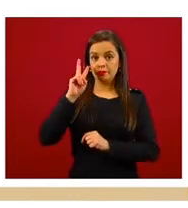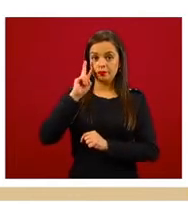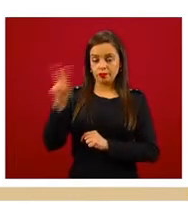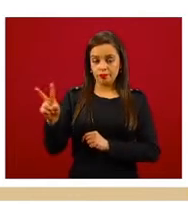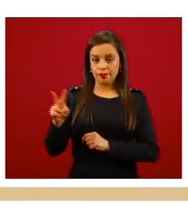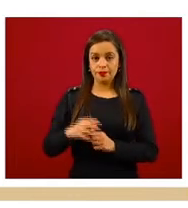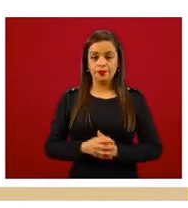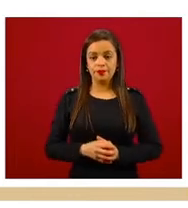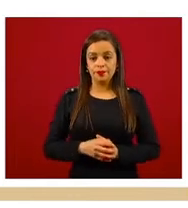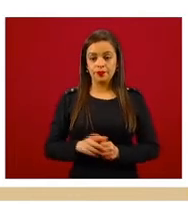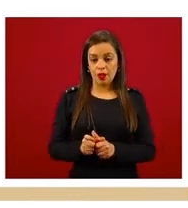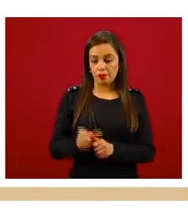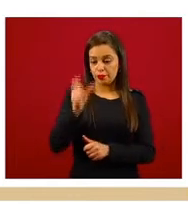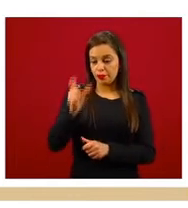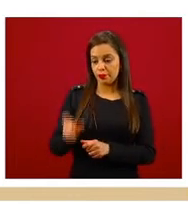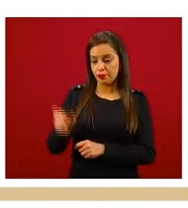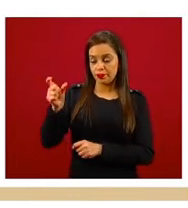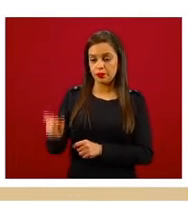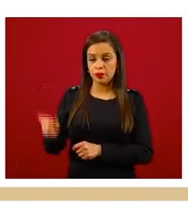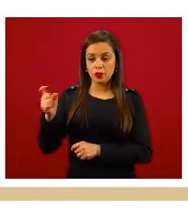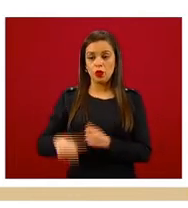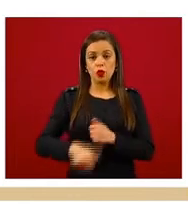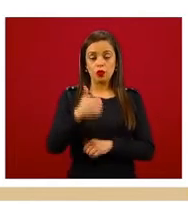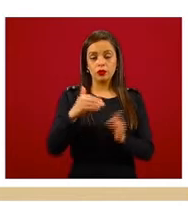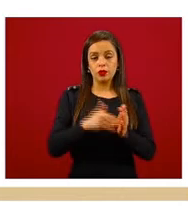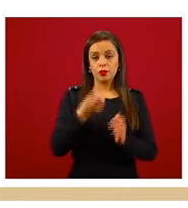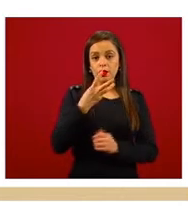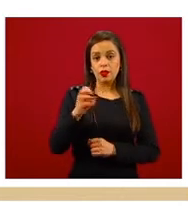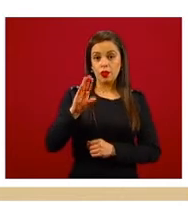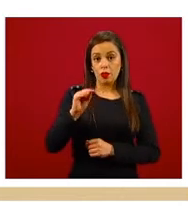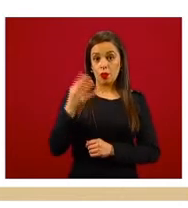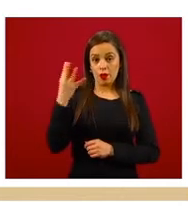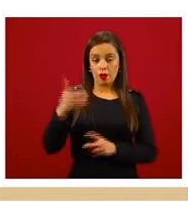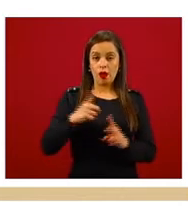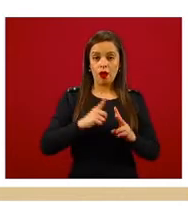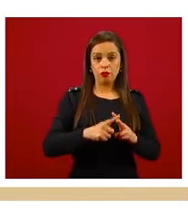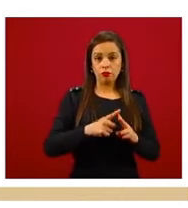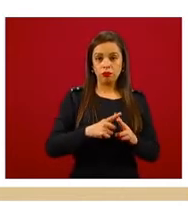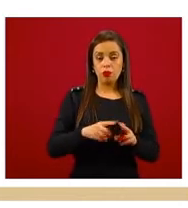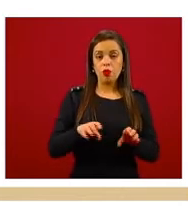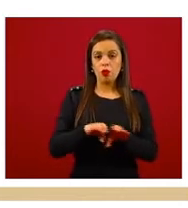older groups. You can see the distribution out of these